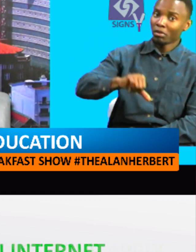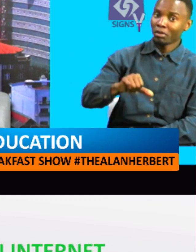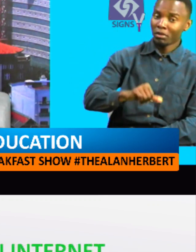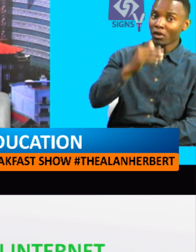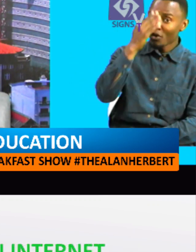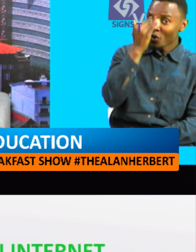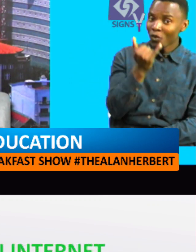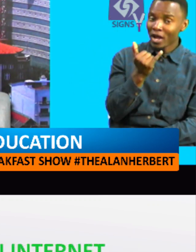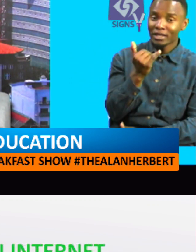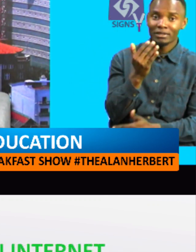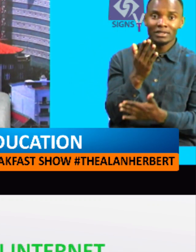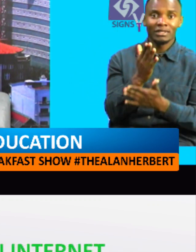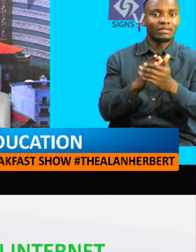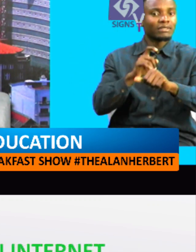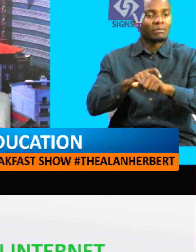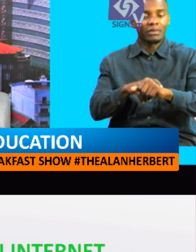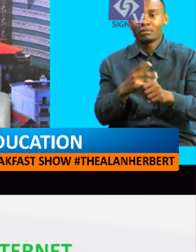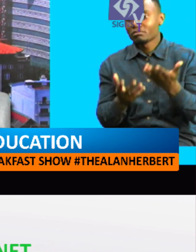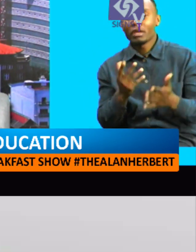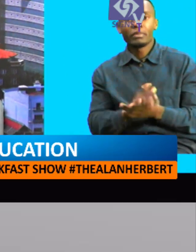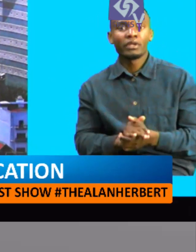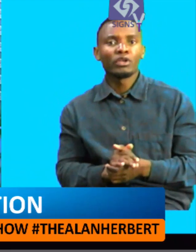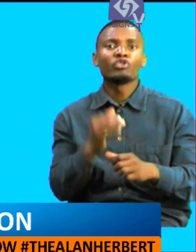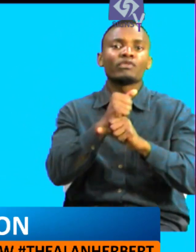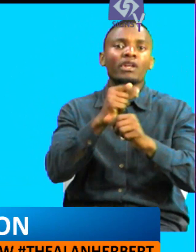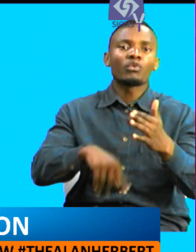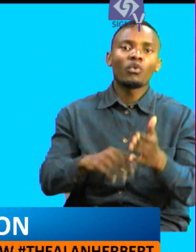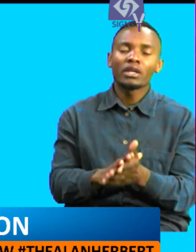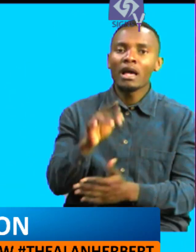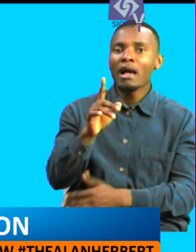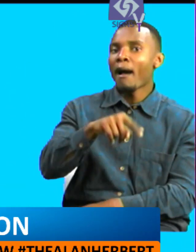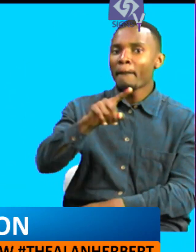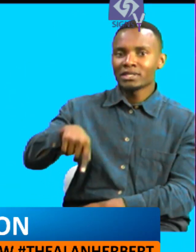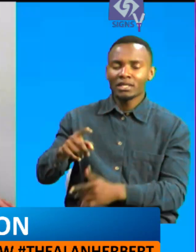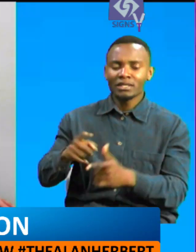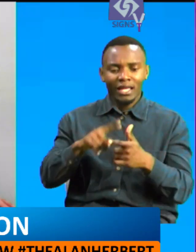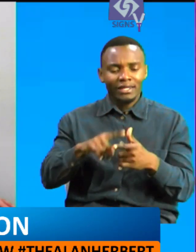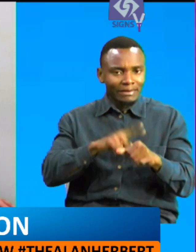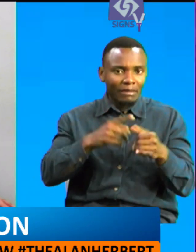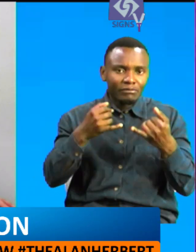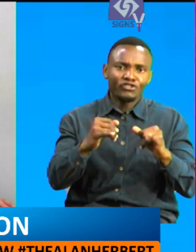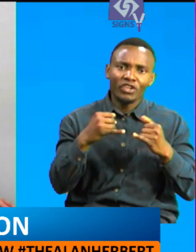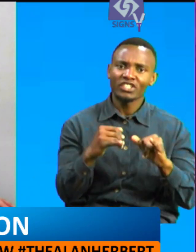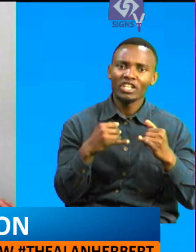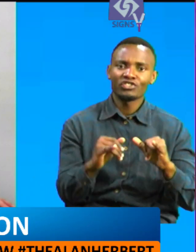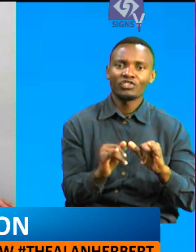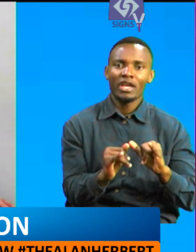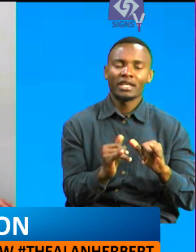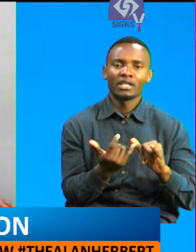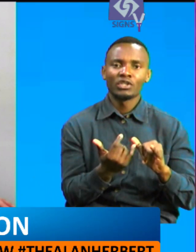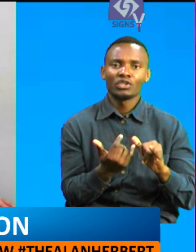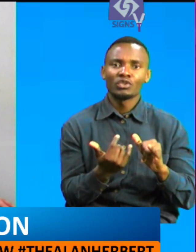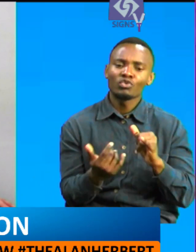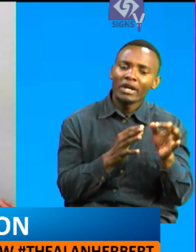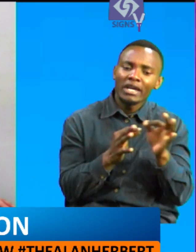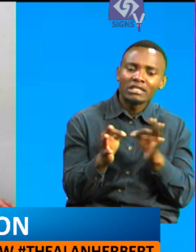sometimes unaweza kosa and then trying to maybe justify why you